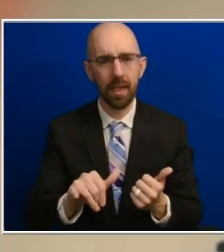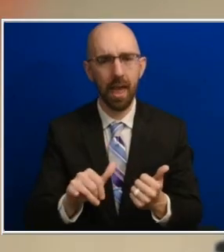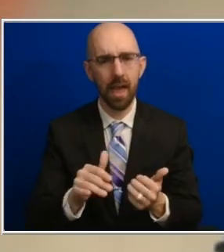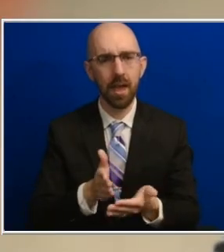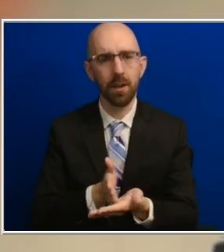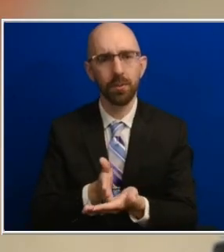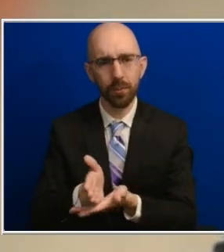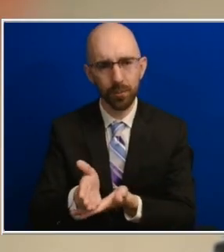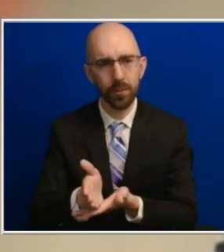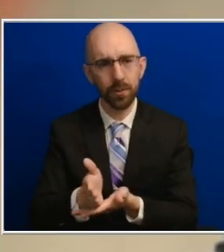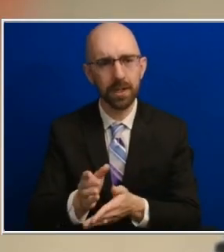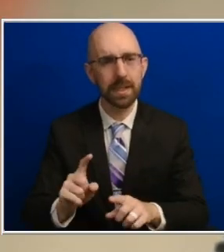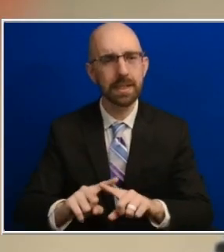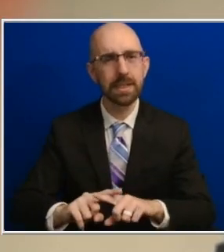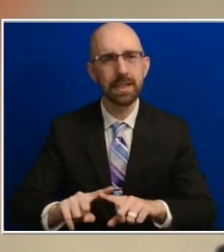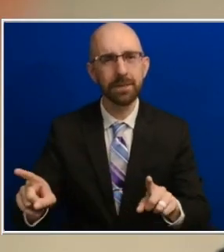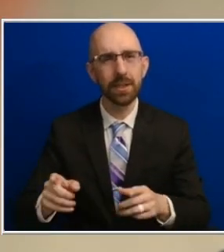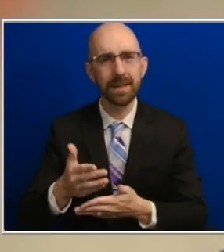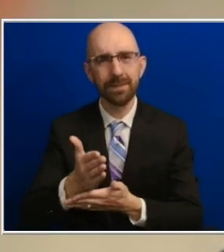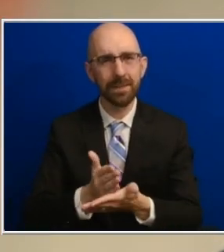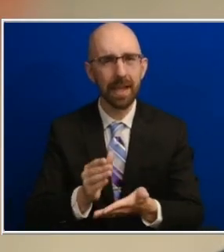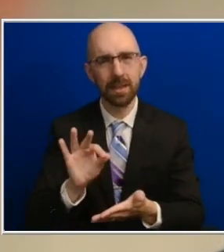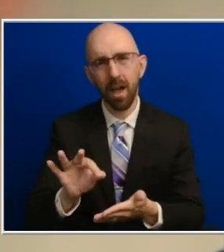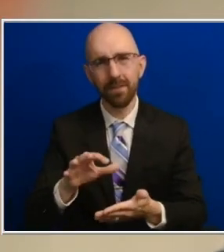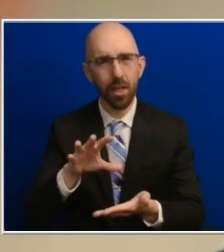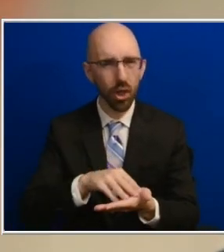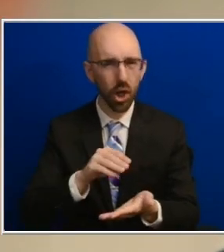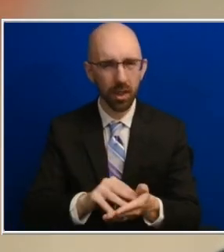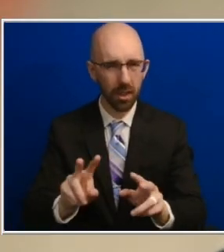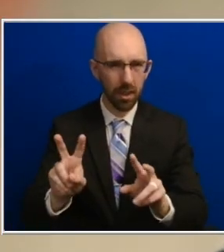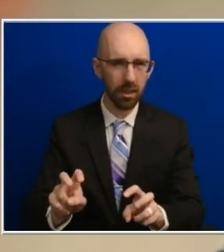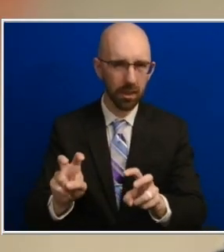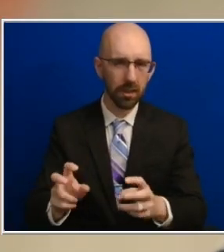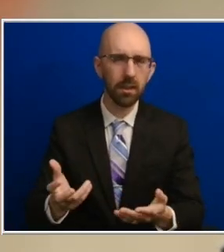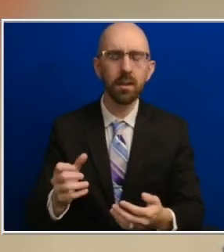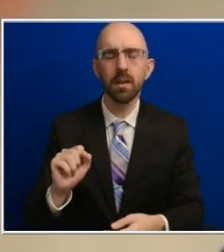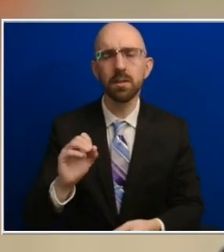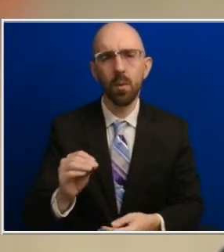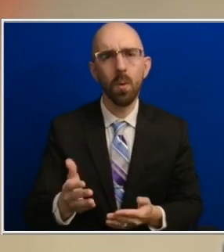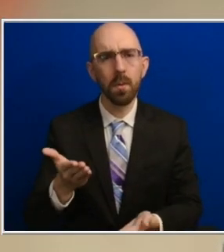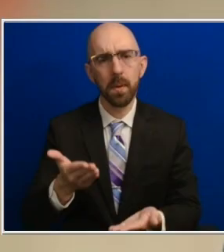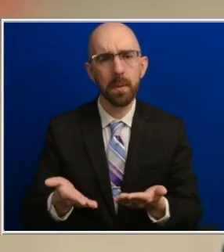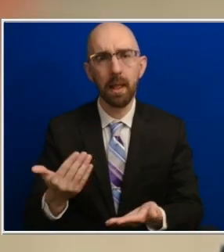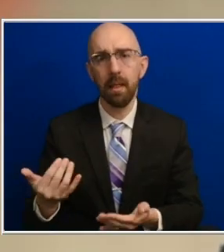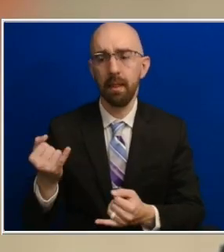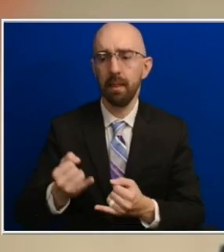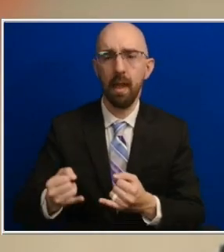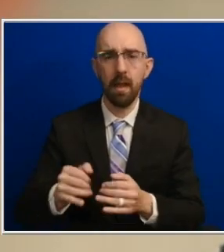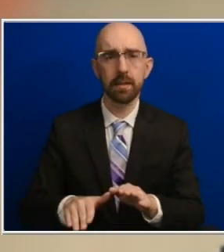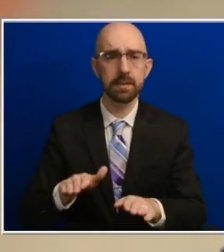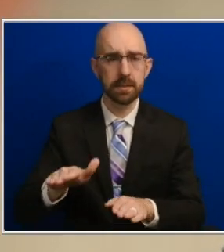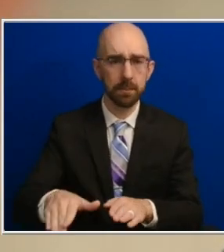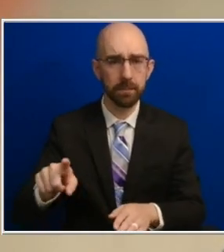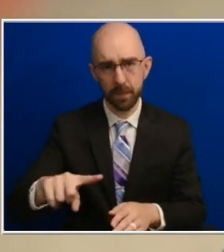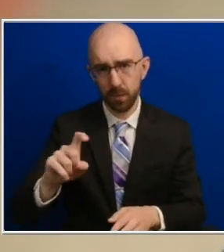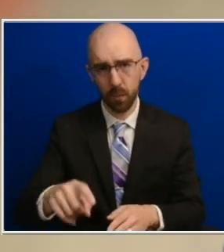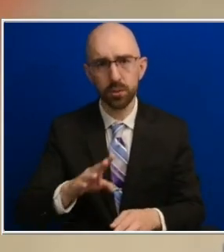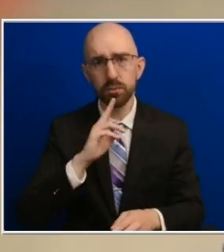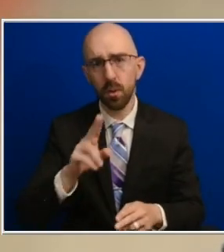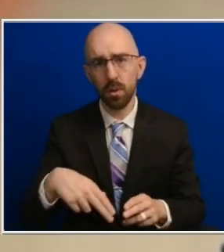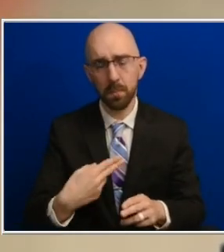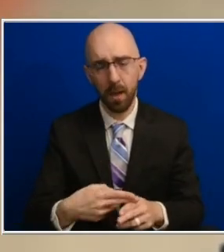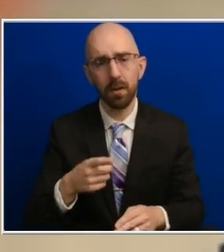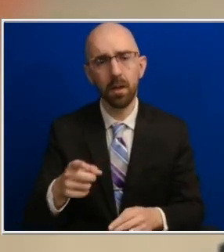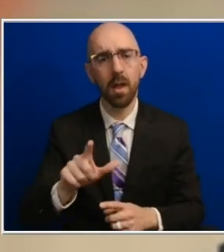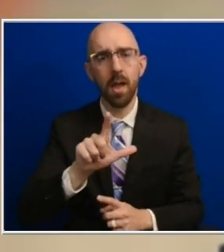that goes through a different phases of learning, and so probably the last step in what this question is referring to is